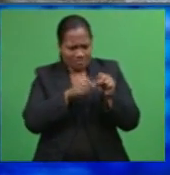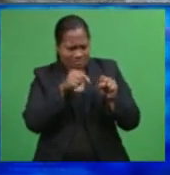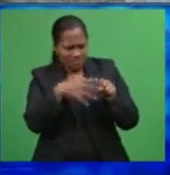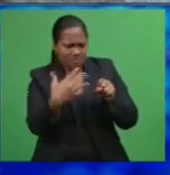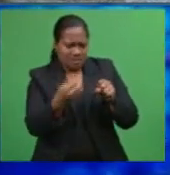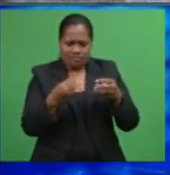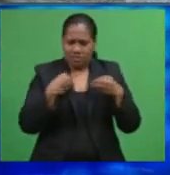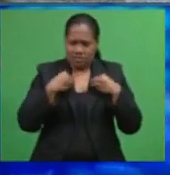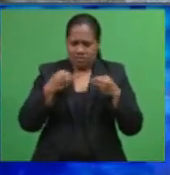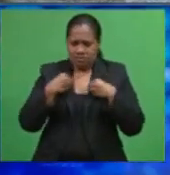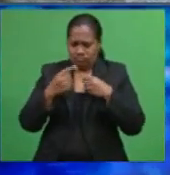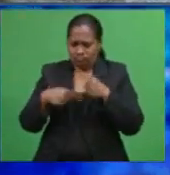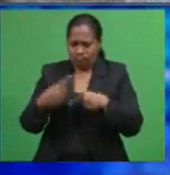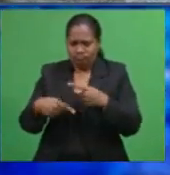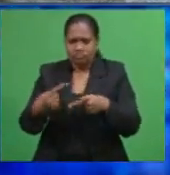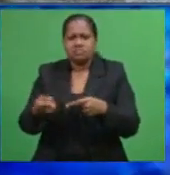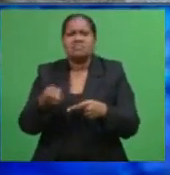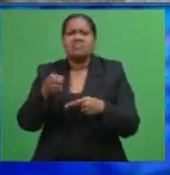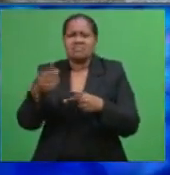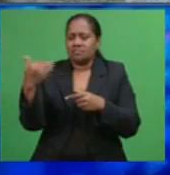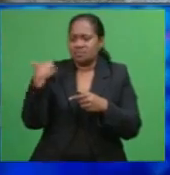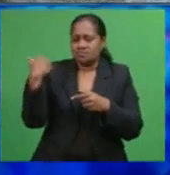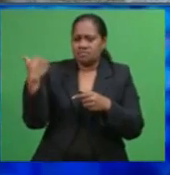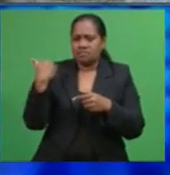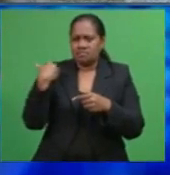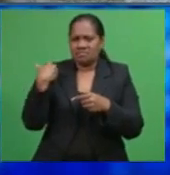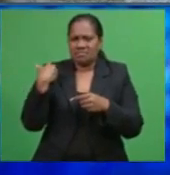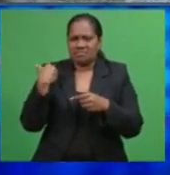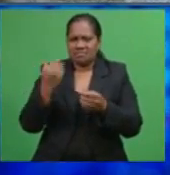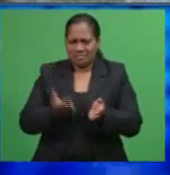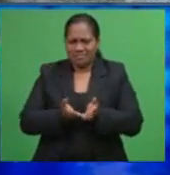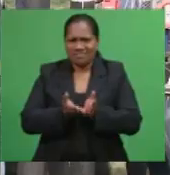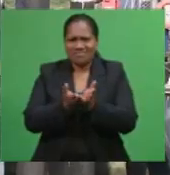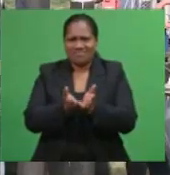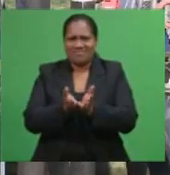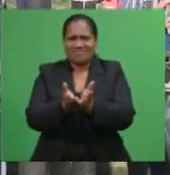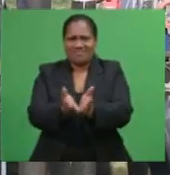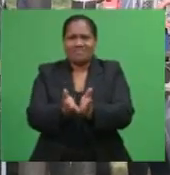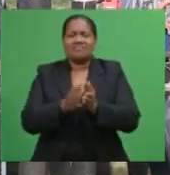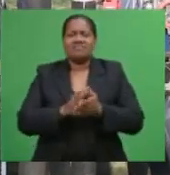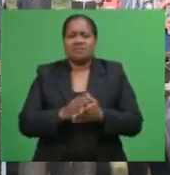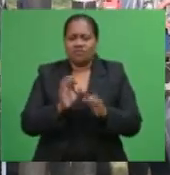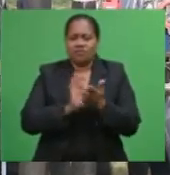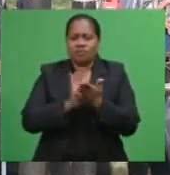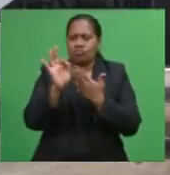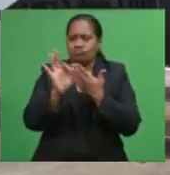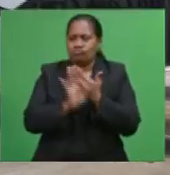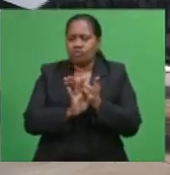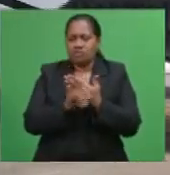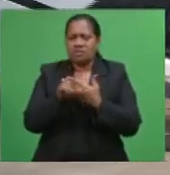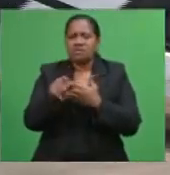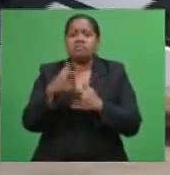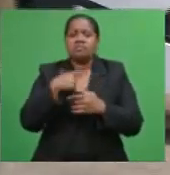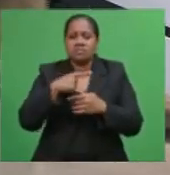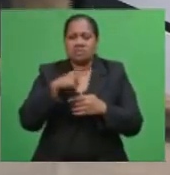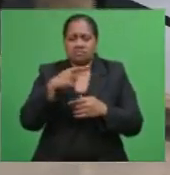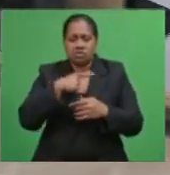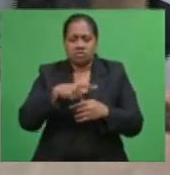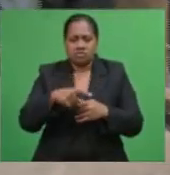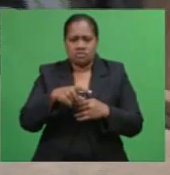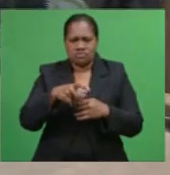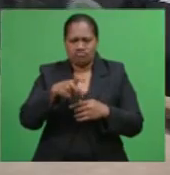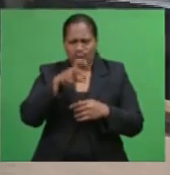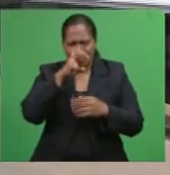business operations, largely affecting South Sea cruises from February. This was due to travel restriction from its main markets